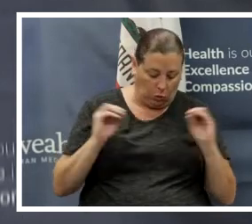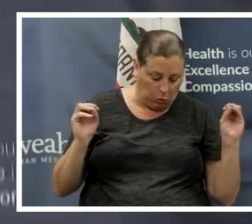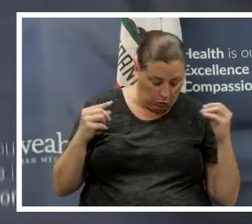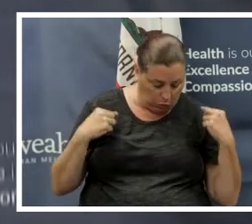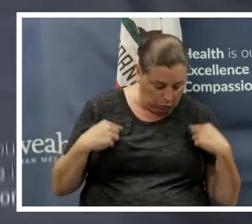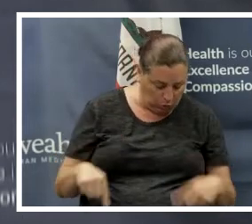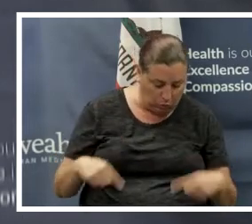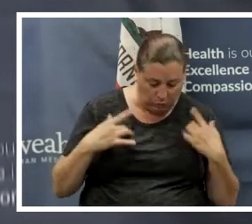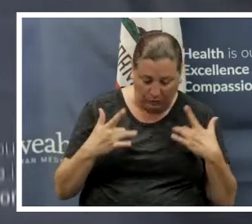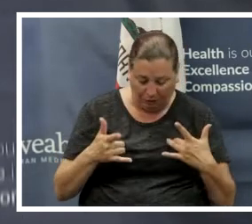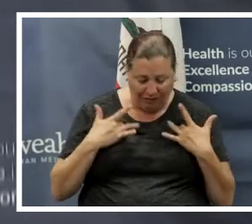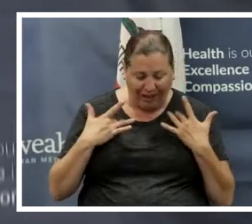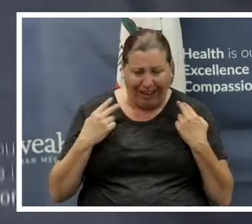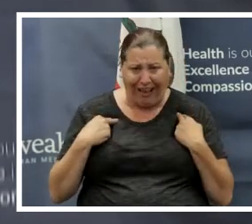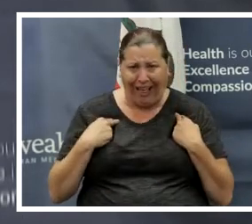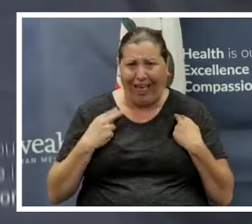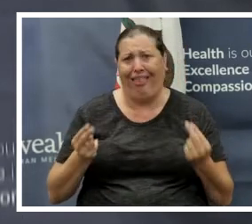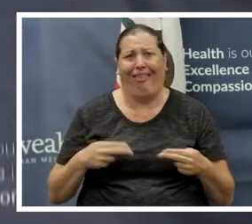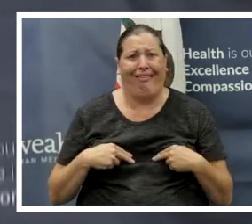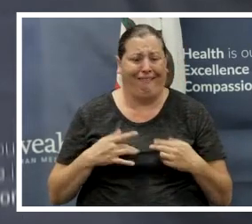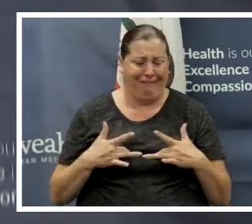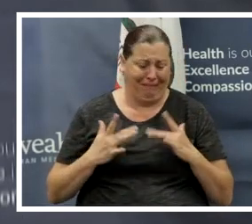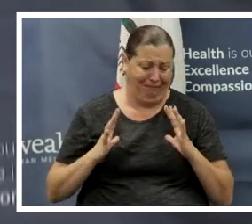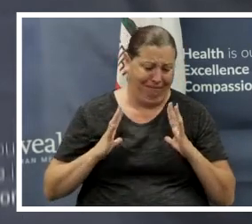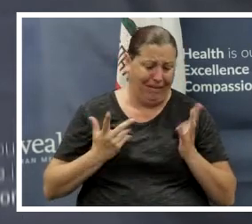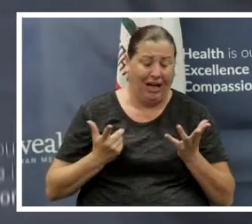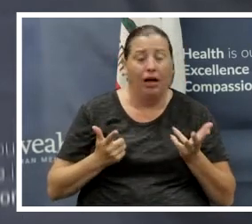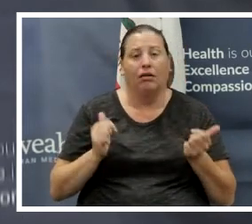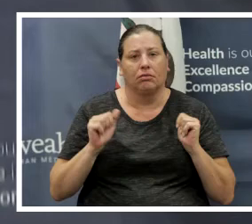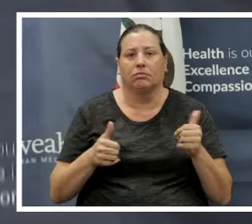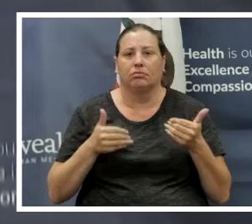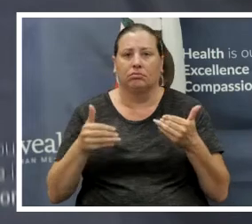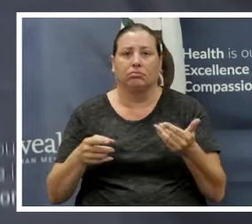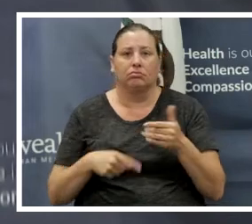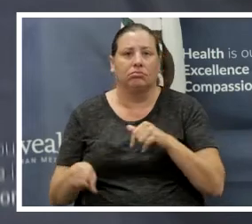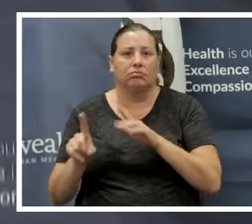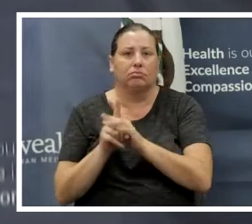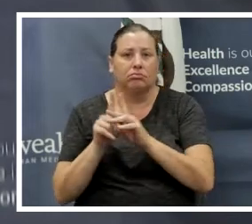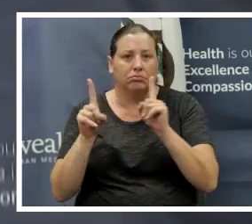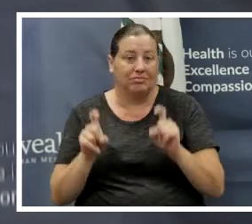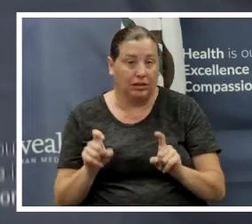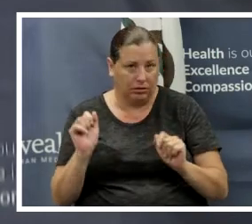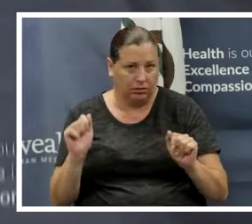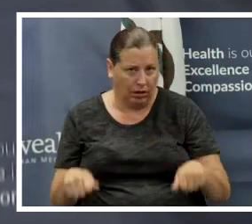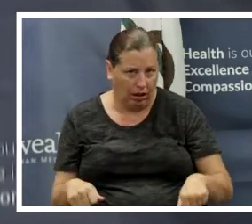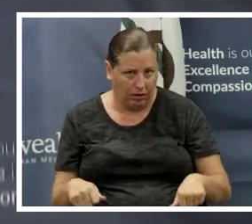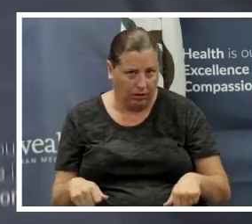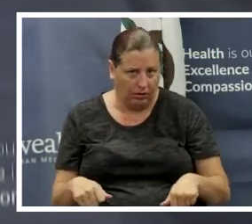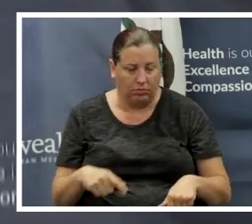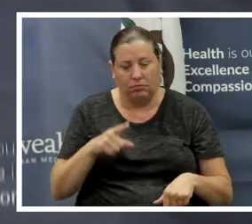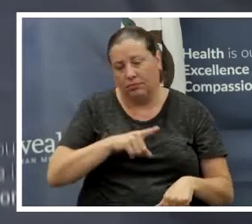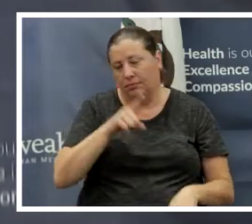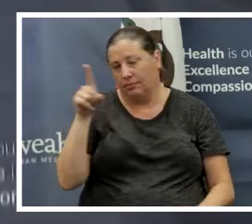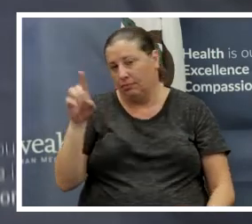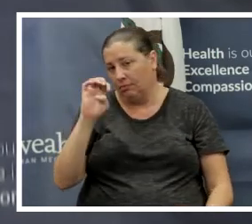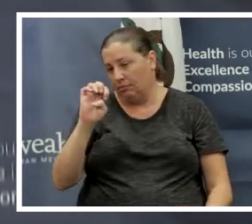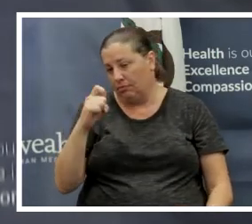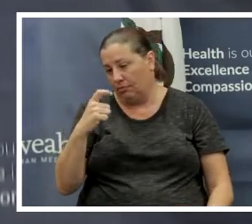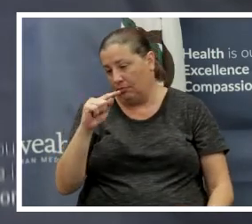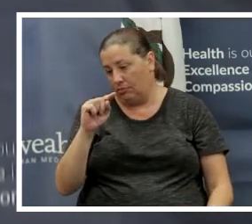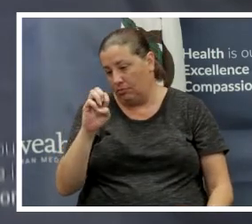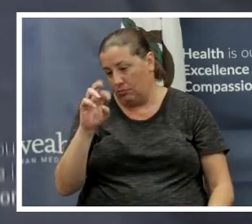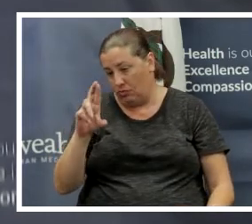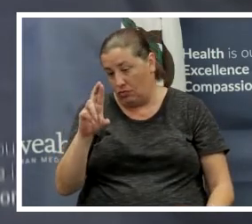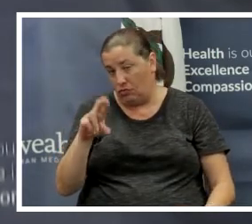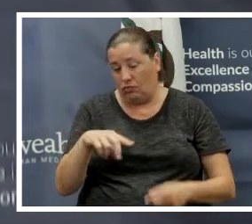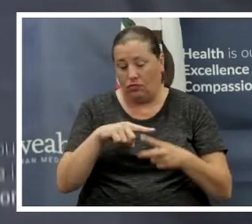feel totally healthy, you can get tested now. And you can get tested at our Exeter clinic, at our